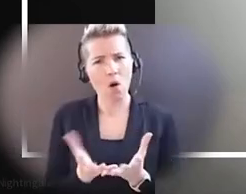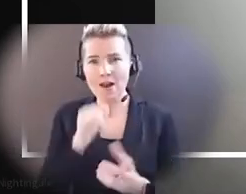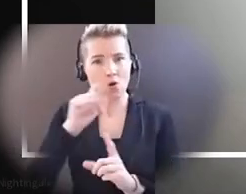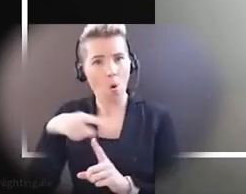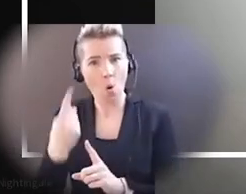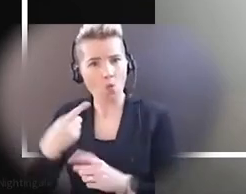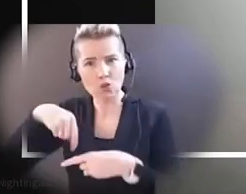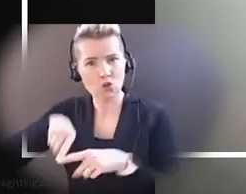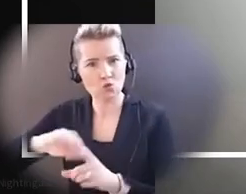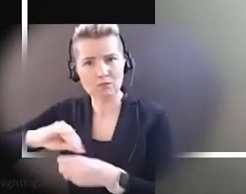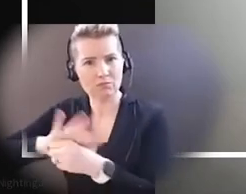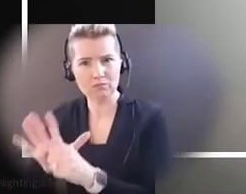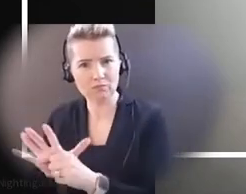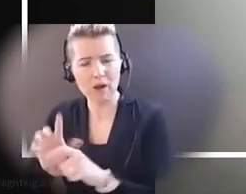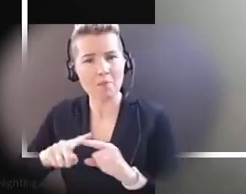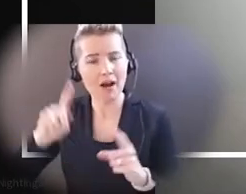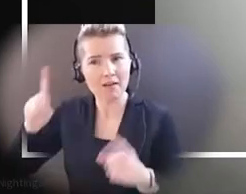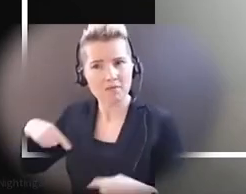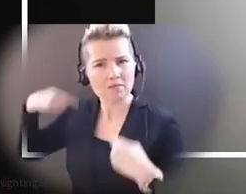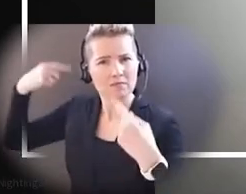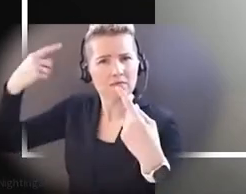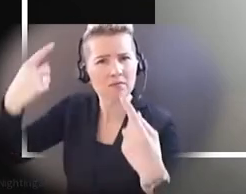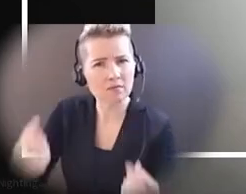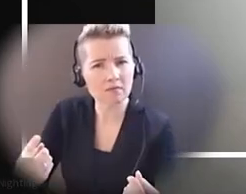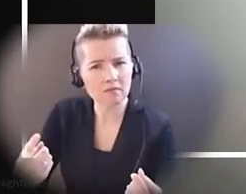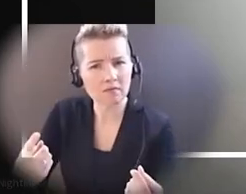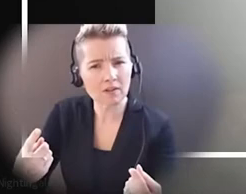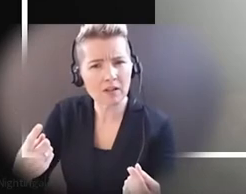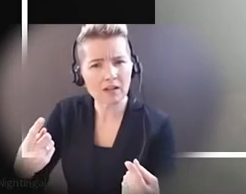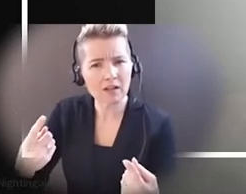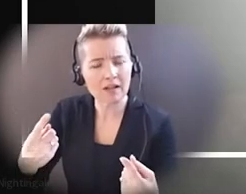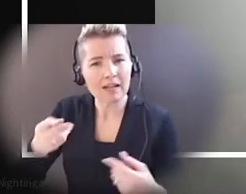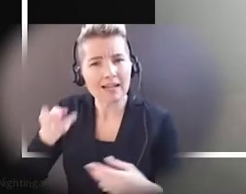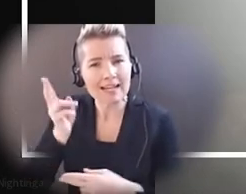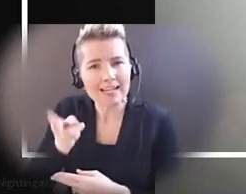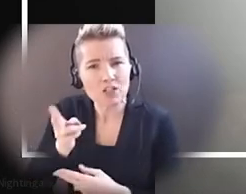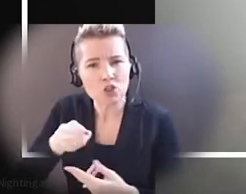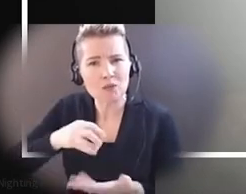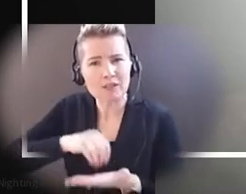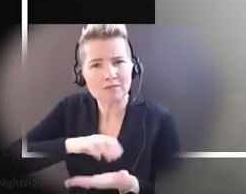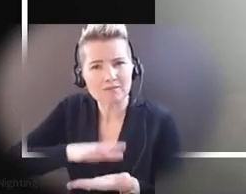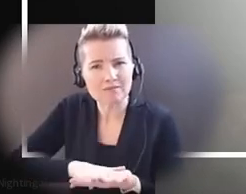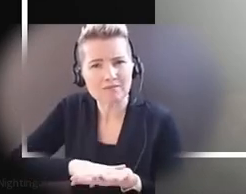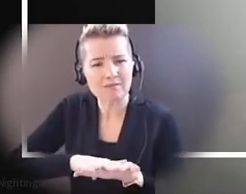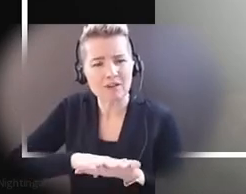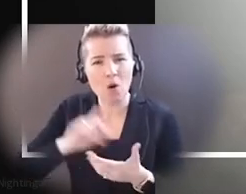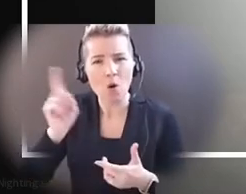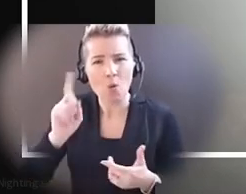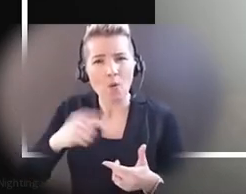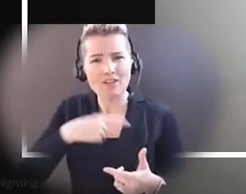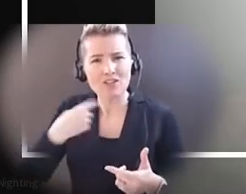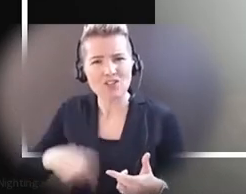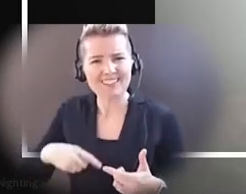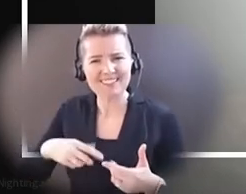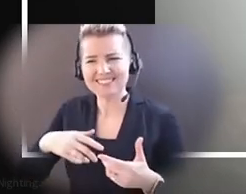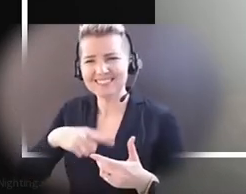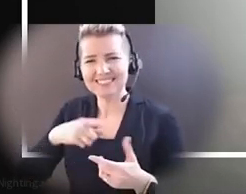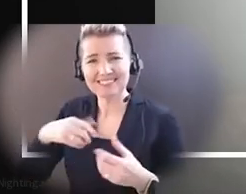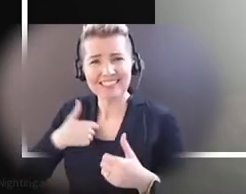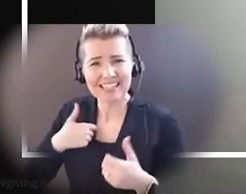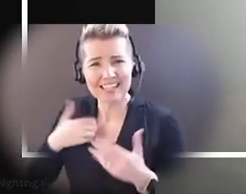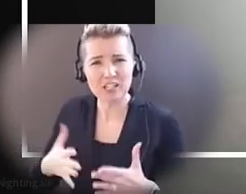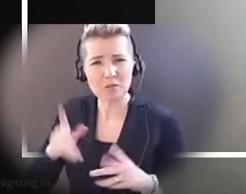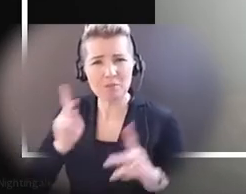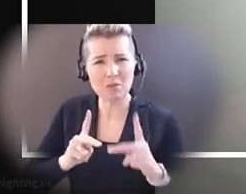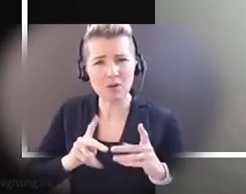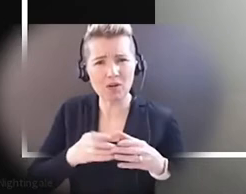small tidbits and just repeated histories of exclusion all the time. And so I wanted